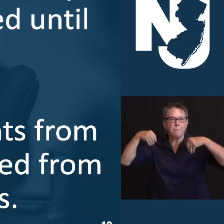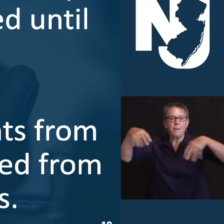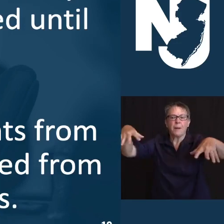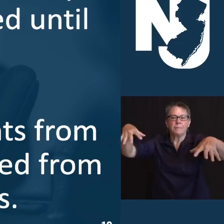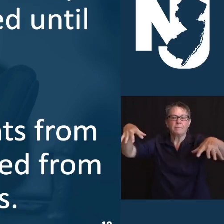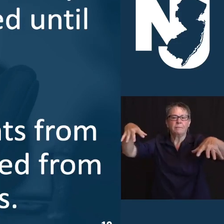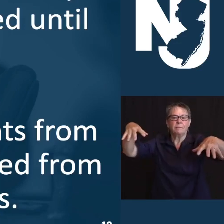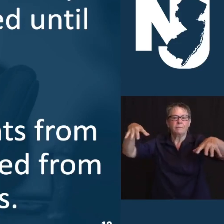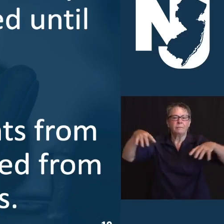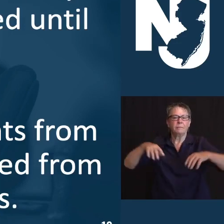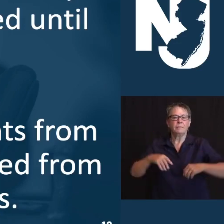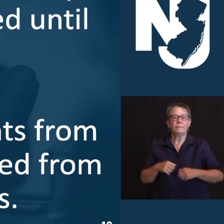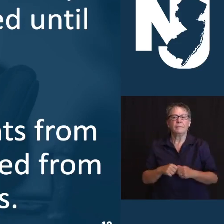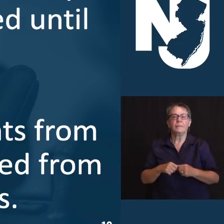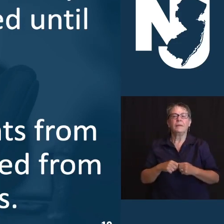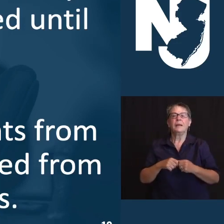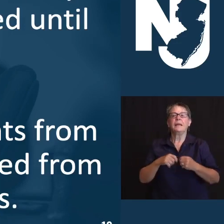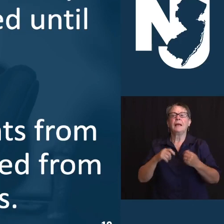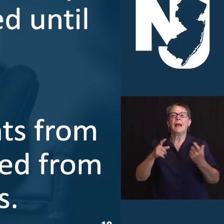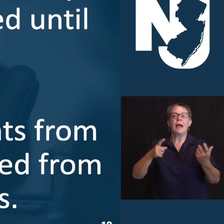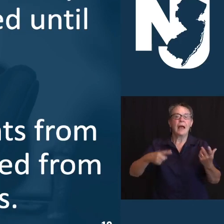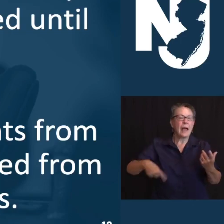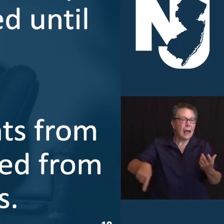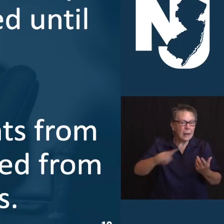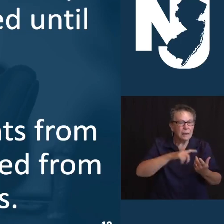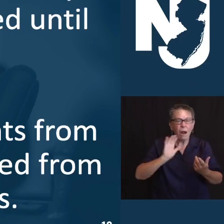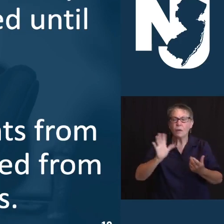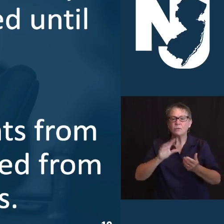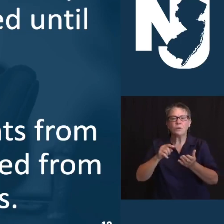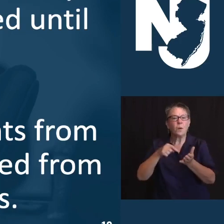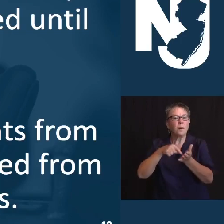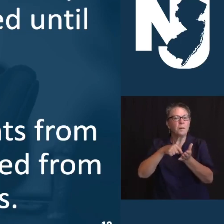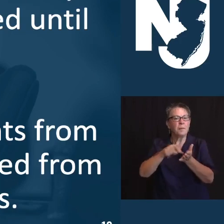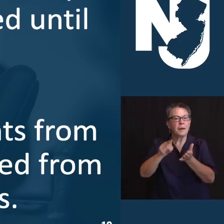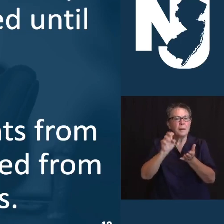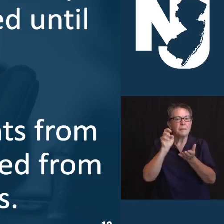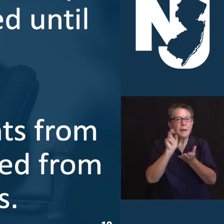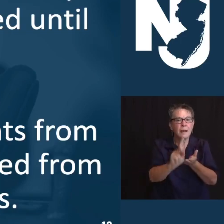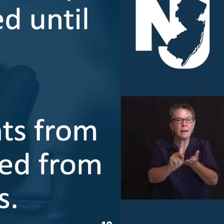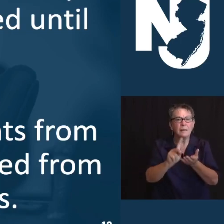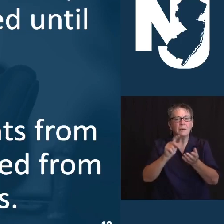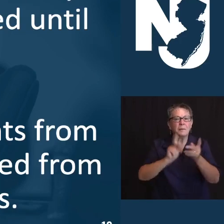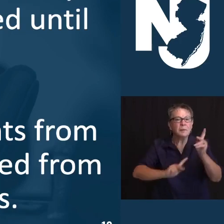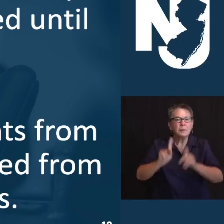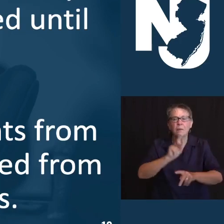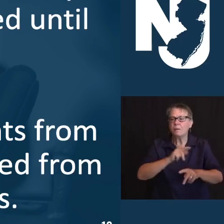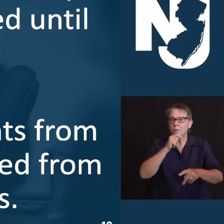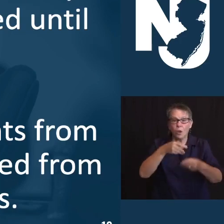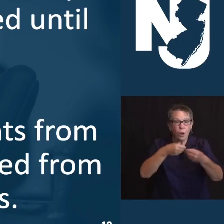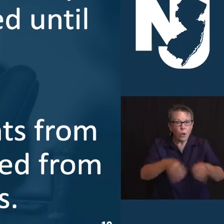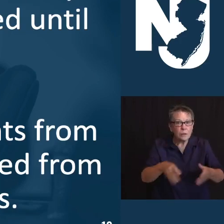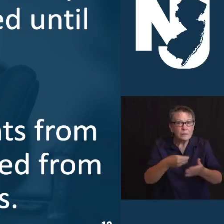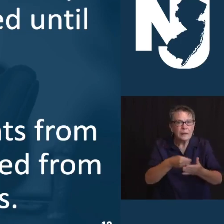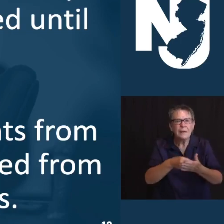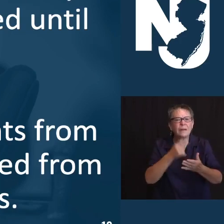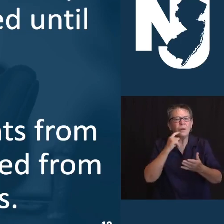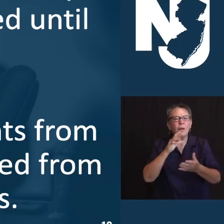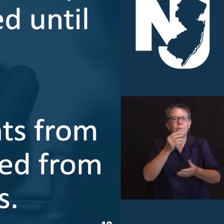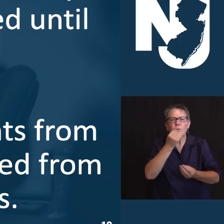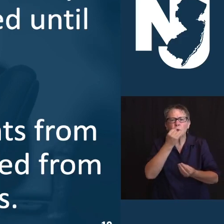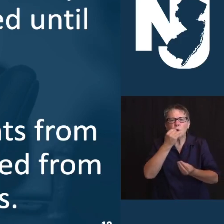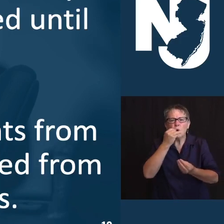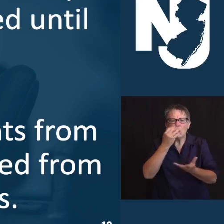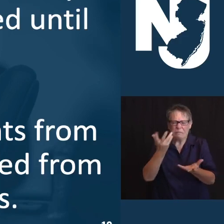Before we go to the overnight numbers, a bunch of other quick items I want to give you. First of all, I thought the Democratic Party had a phenomenal